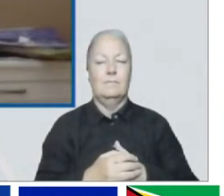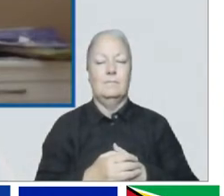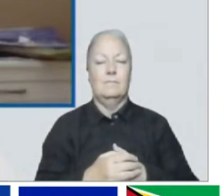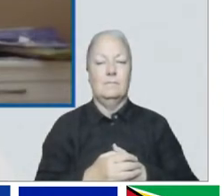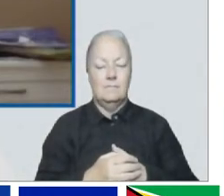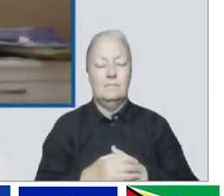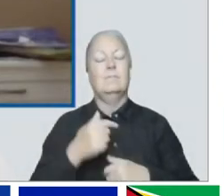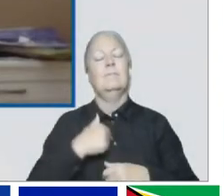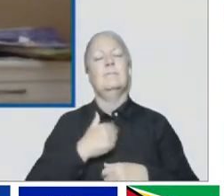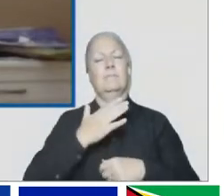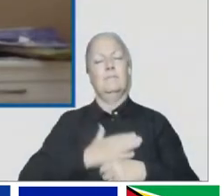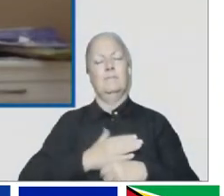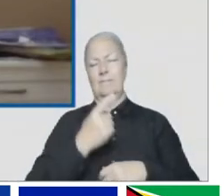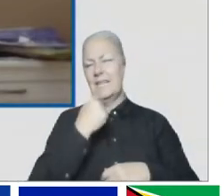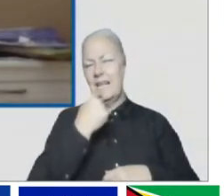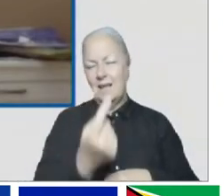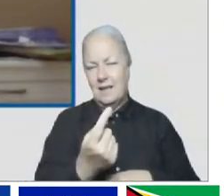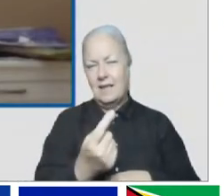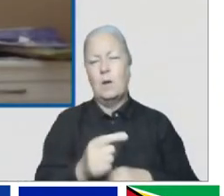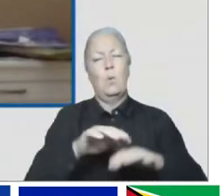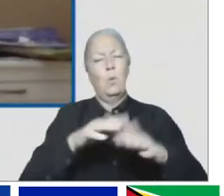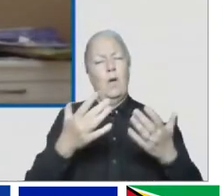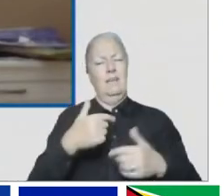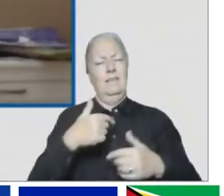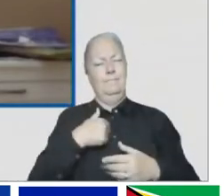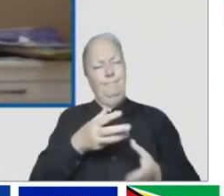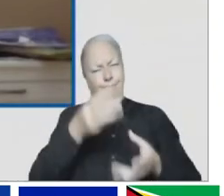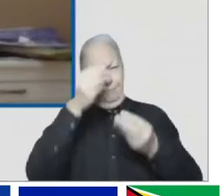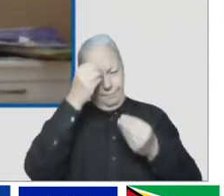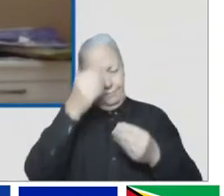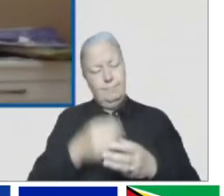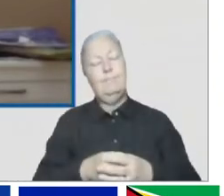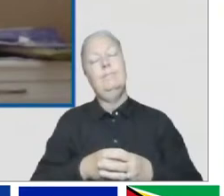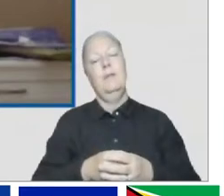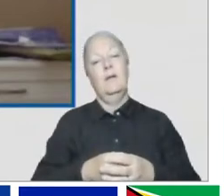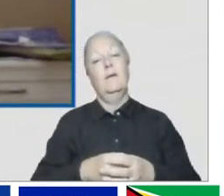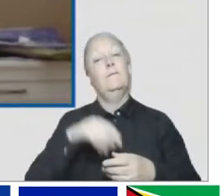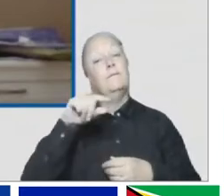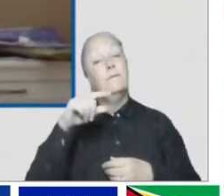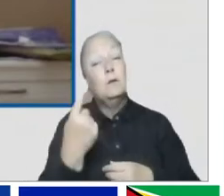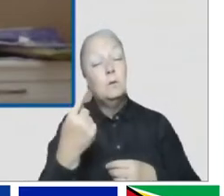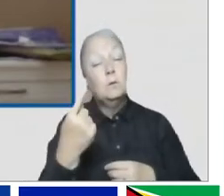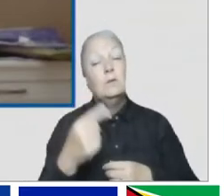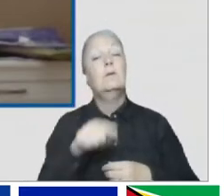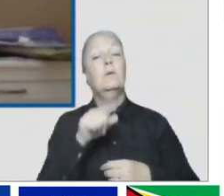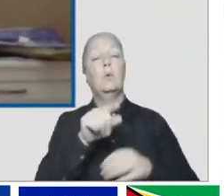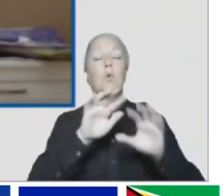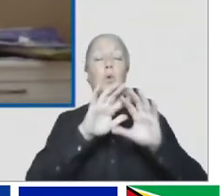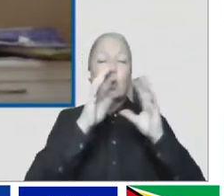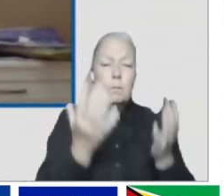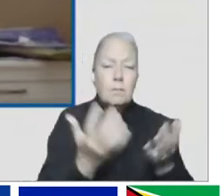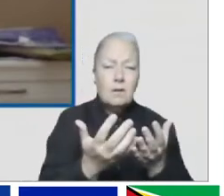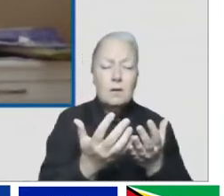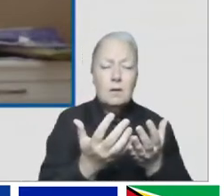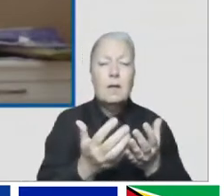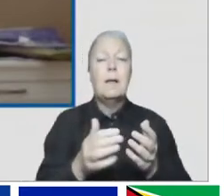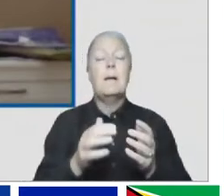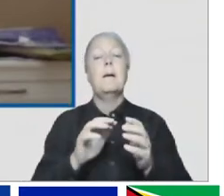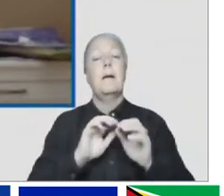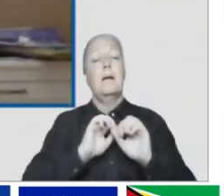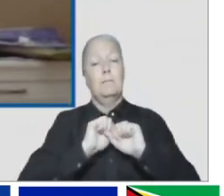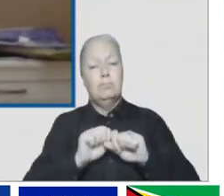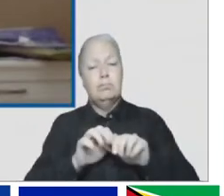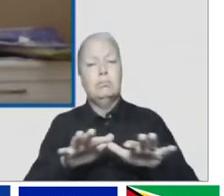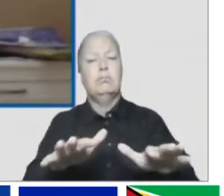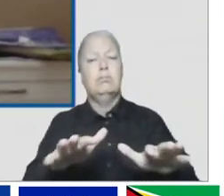learned. The first one that I learned, that the global pandemic was global in nature, but impact was